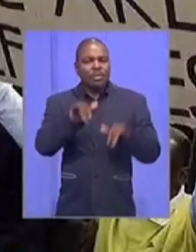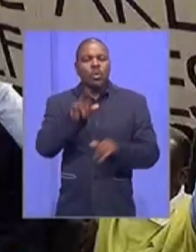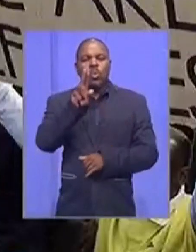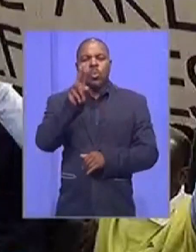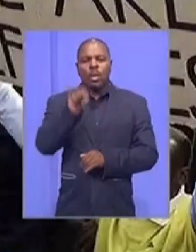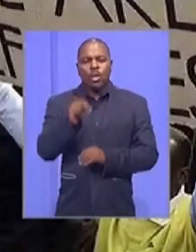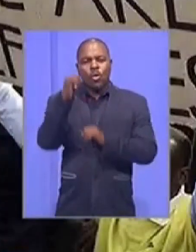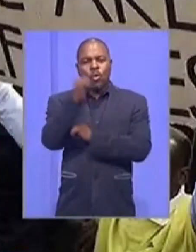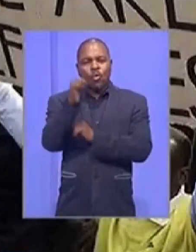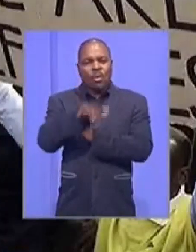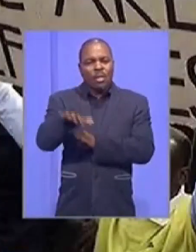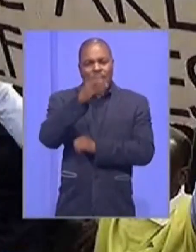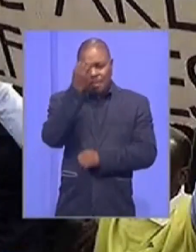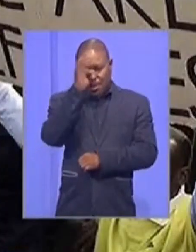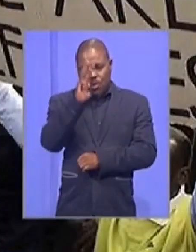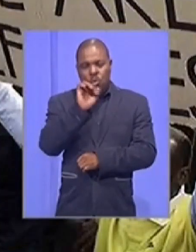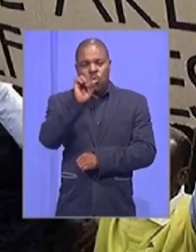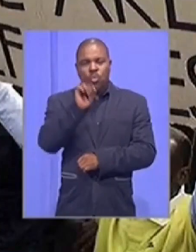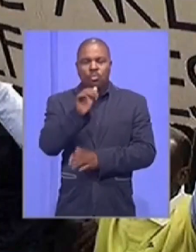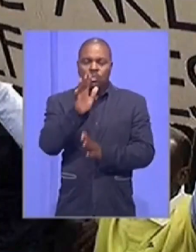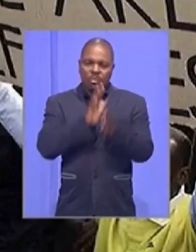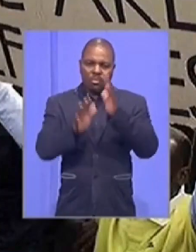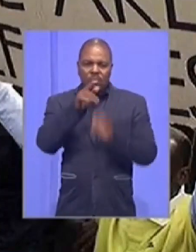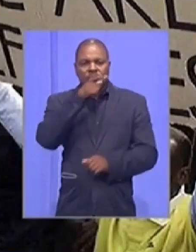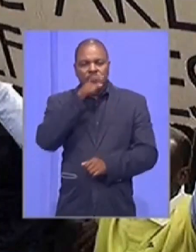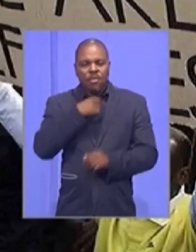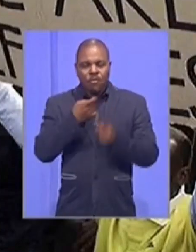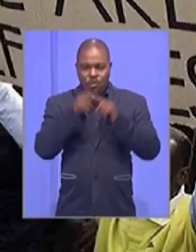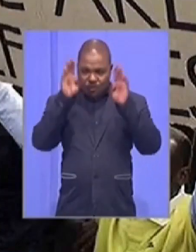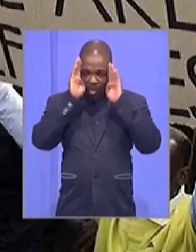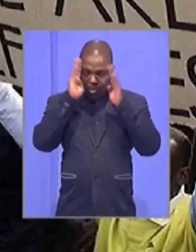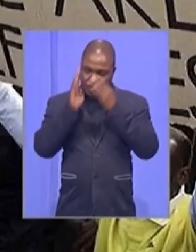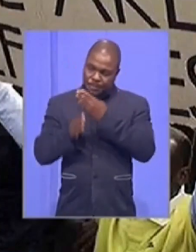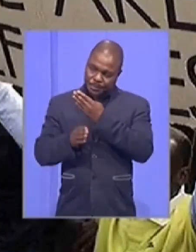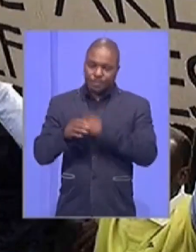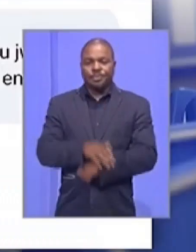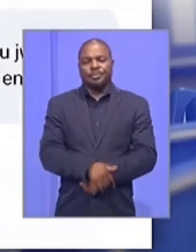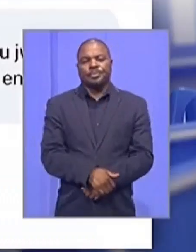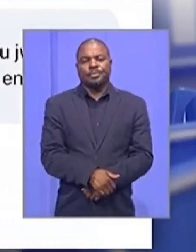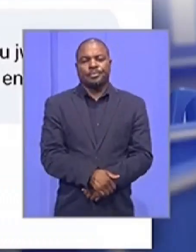United Nations Pretoria. Maikutlo a hao ho Facebook ke ana a latela.